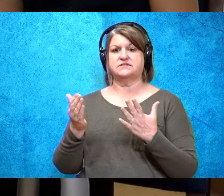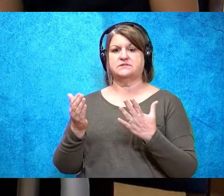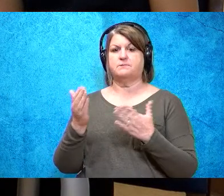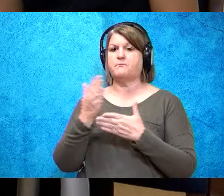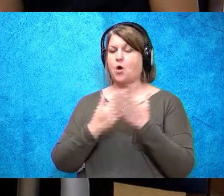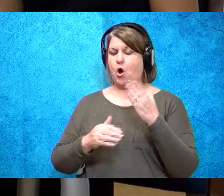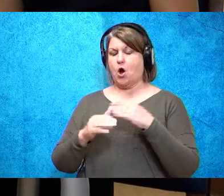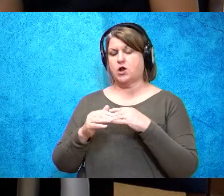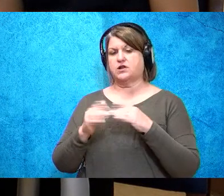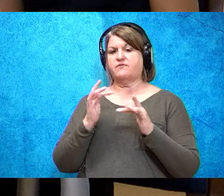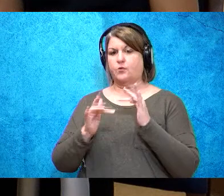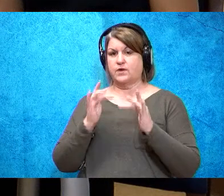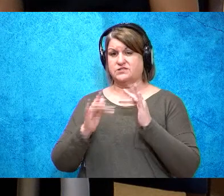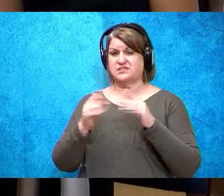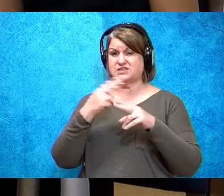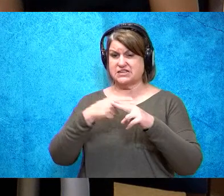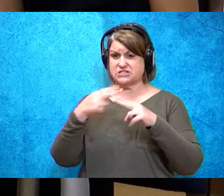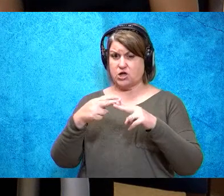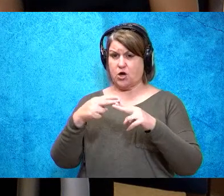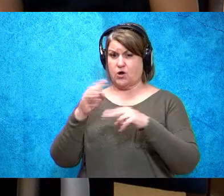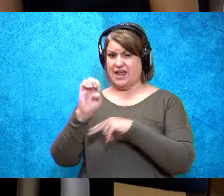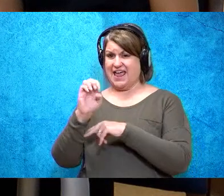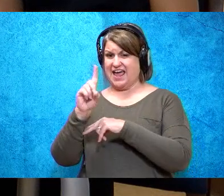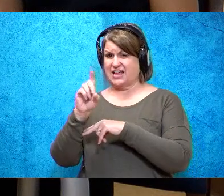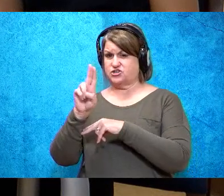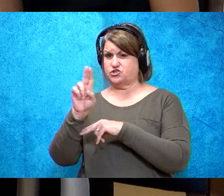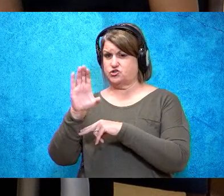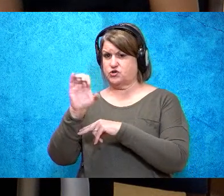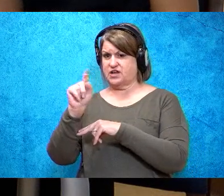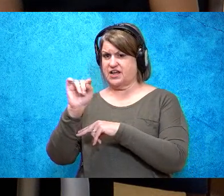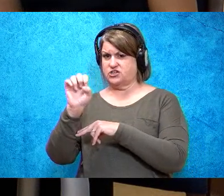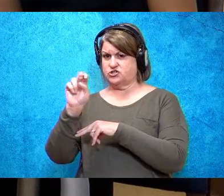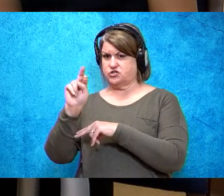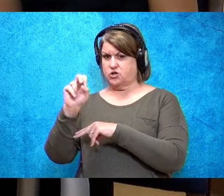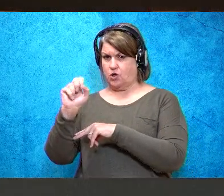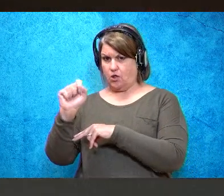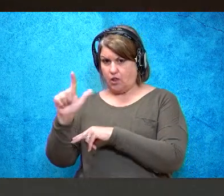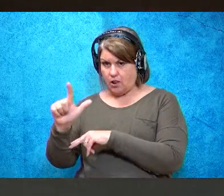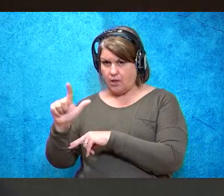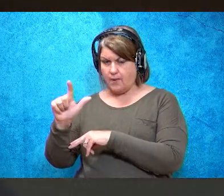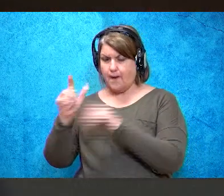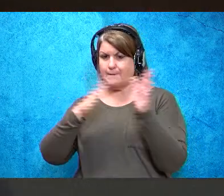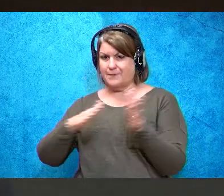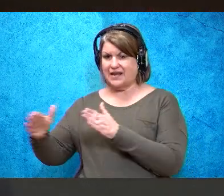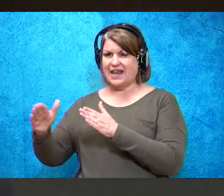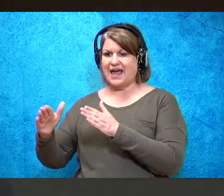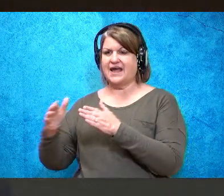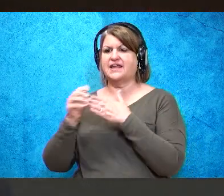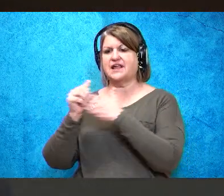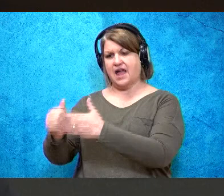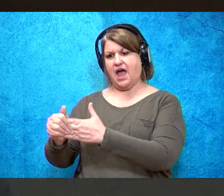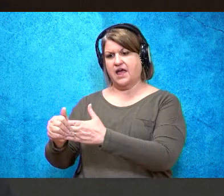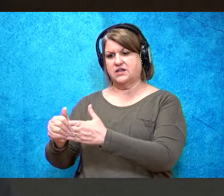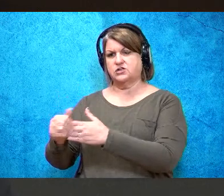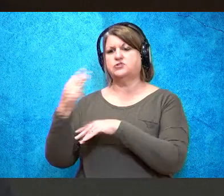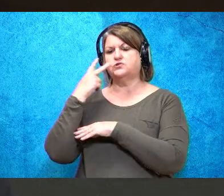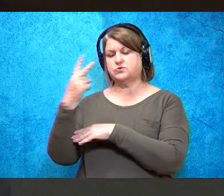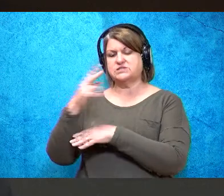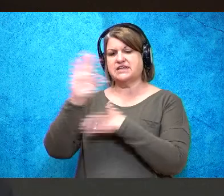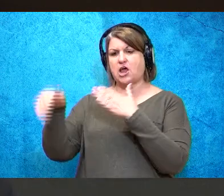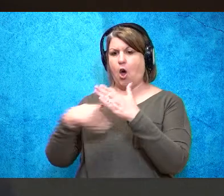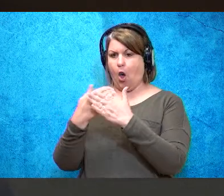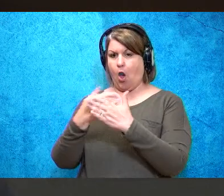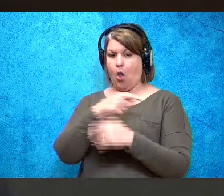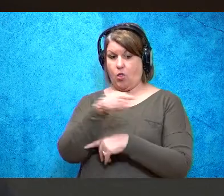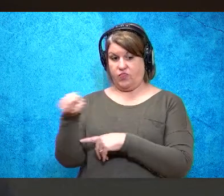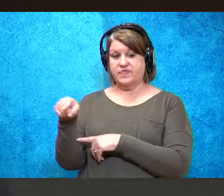website. It's called an educational planning guide. Yes. And in the educational planning guide, you will find all of this